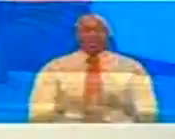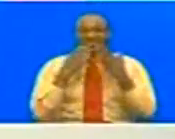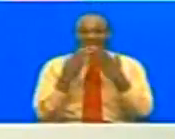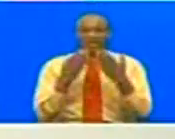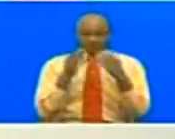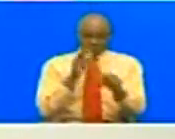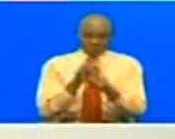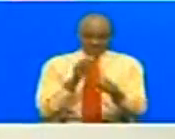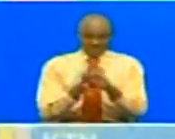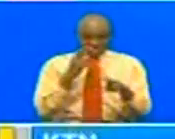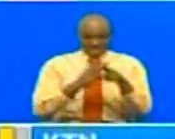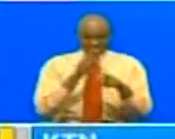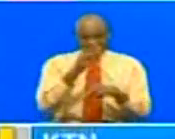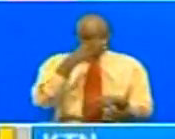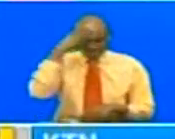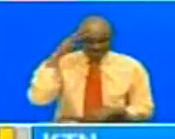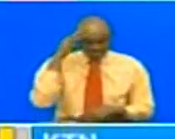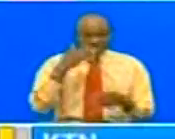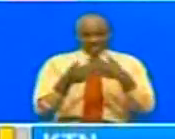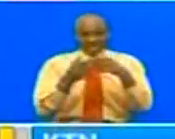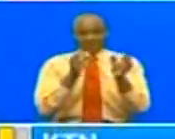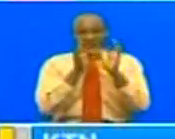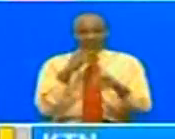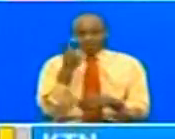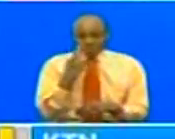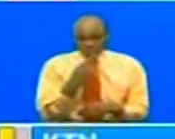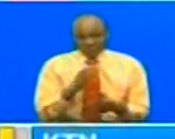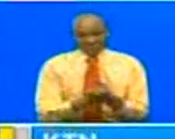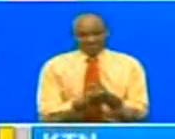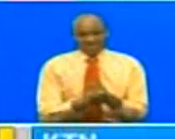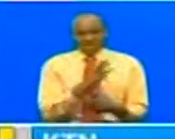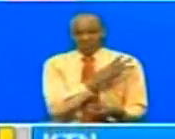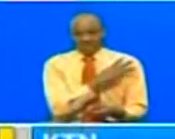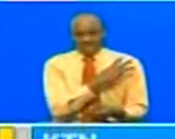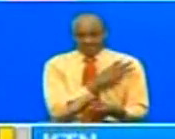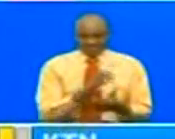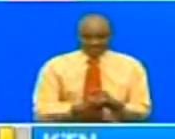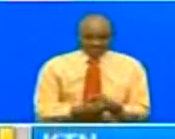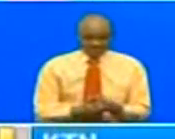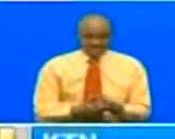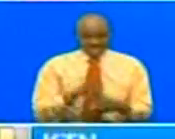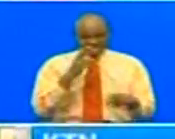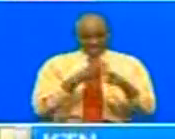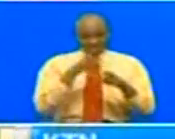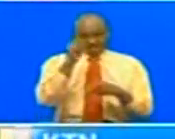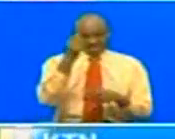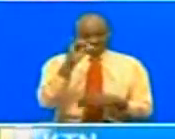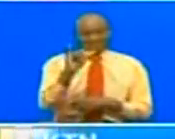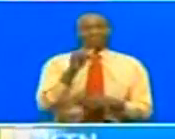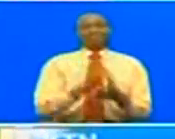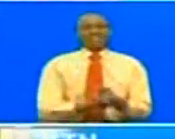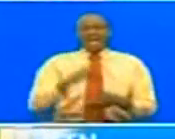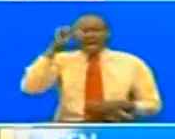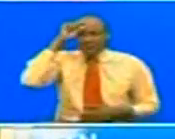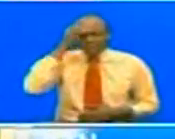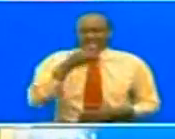Thank you very much for joining us. My name is Wilson Mburu, and our sign language interpreter tonight is William Silla. I'm Nancy Kachingera. Now, the government